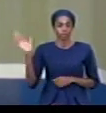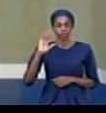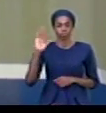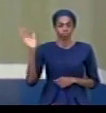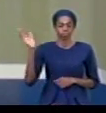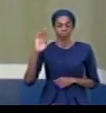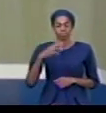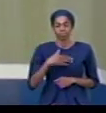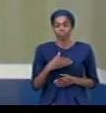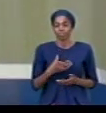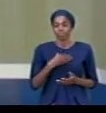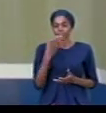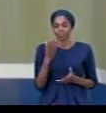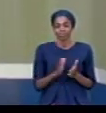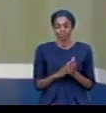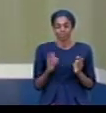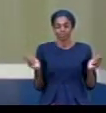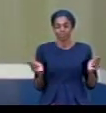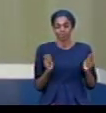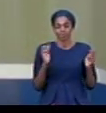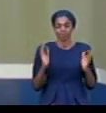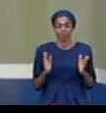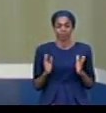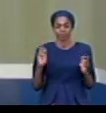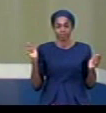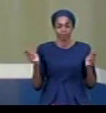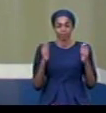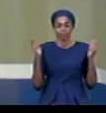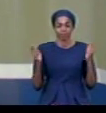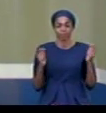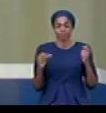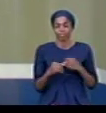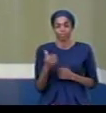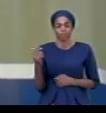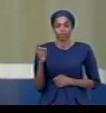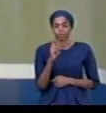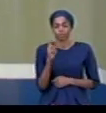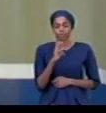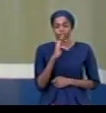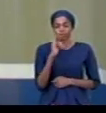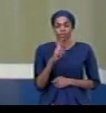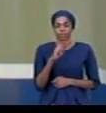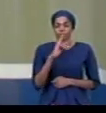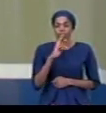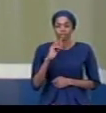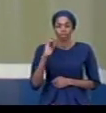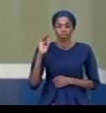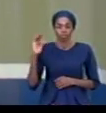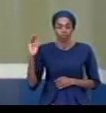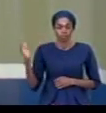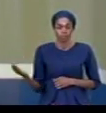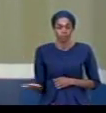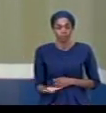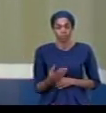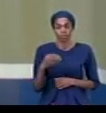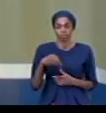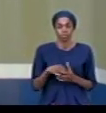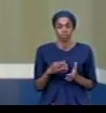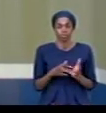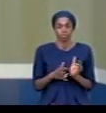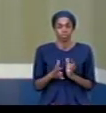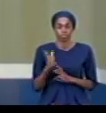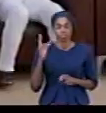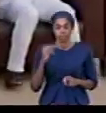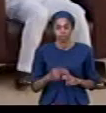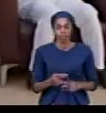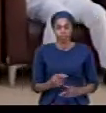hallelujah. Anywhere you are welcome, you are welcome, and you are welcome in Jesus' name. Thank you very much, and you